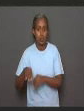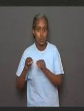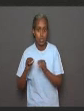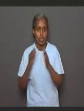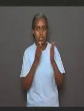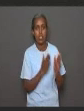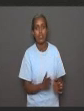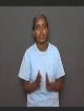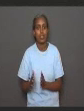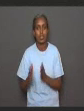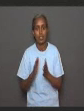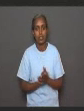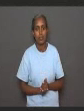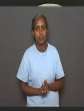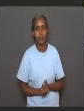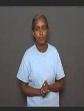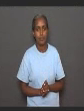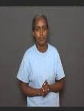Students, let's get ready.